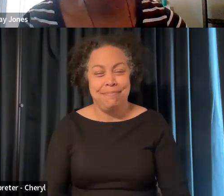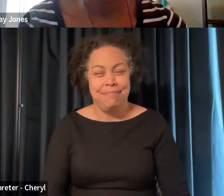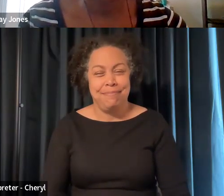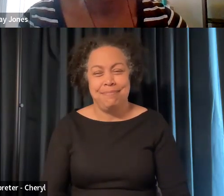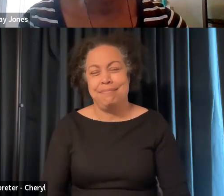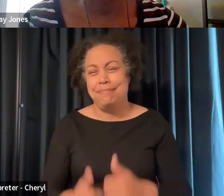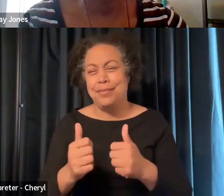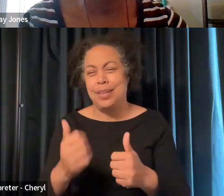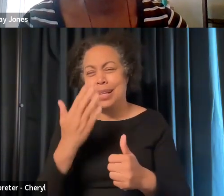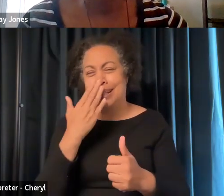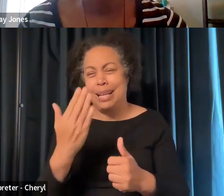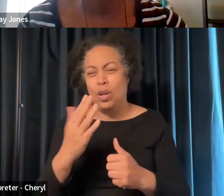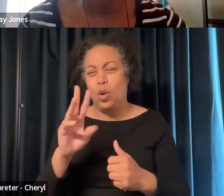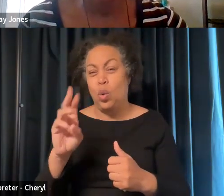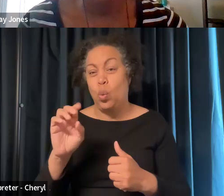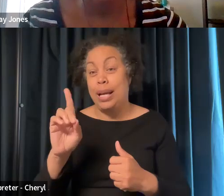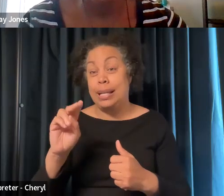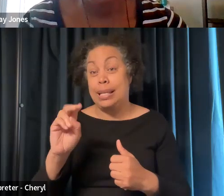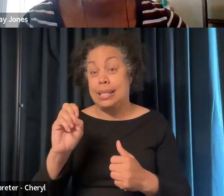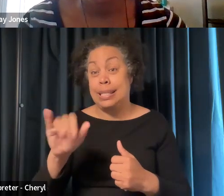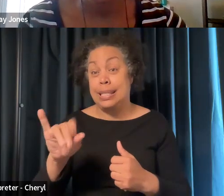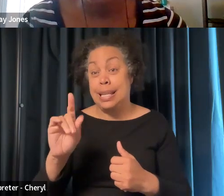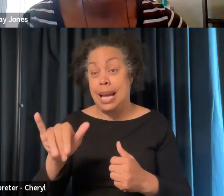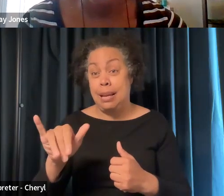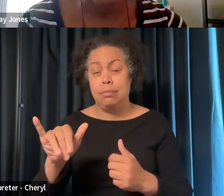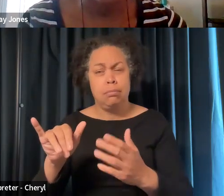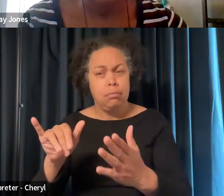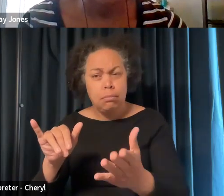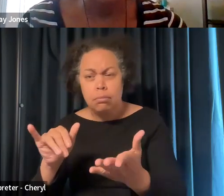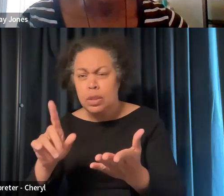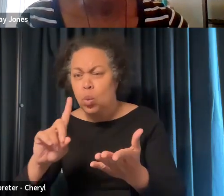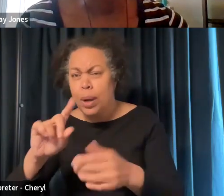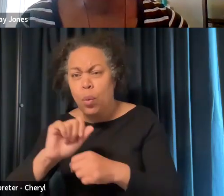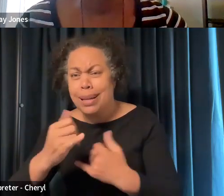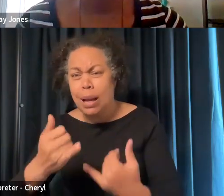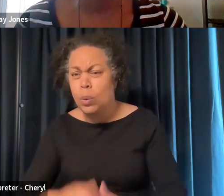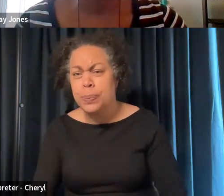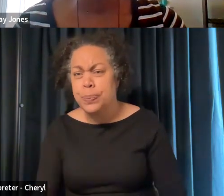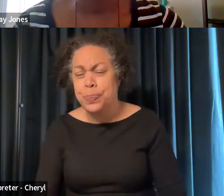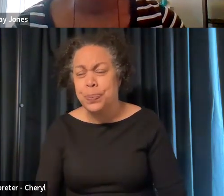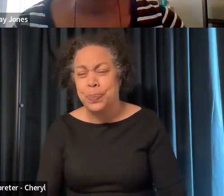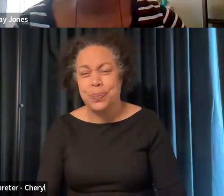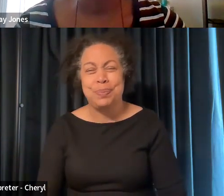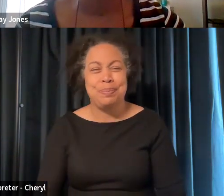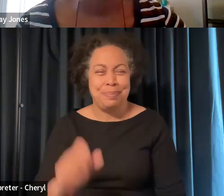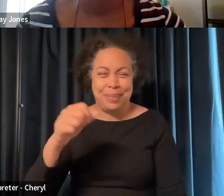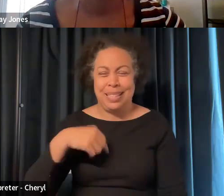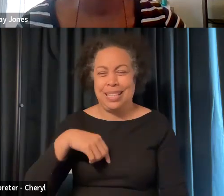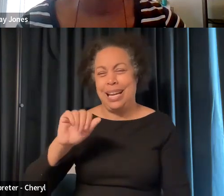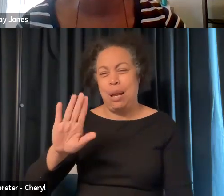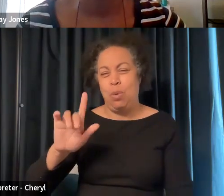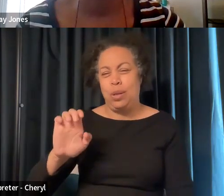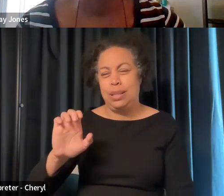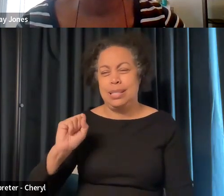Awesome, great, thank you, Wednesday. And do you want to also let folks know where you're employed? Oh yes, I work at Able South